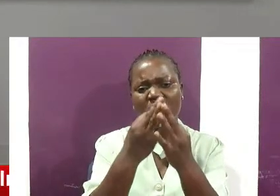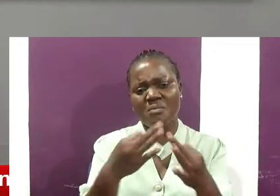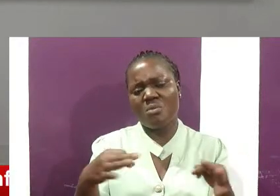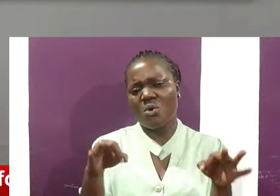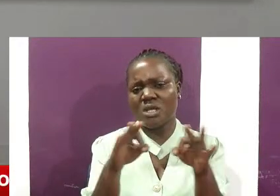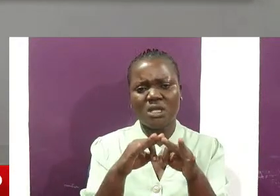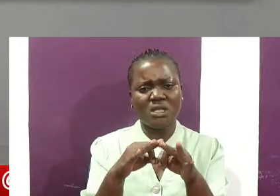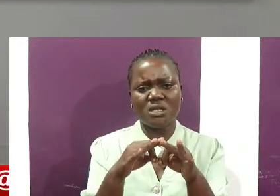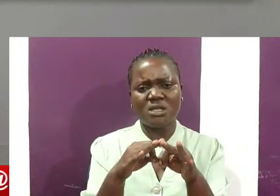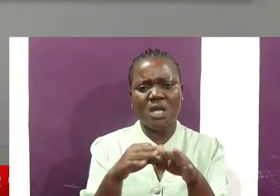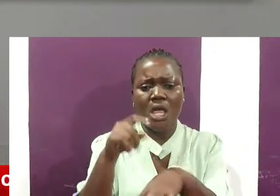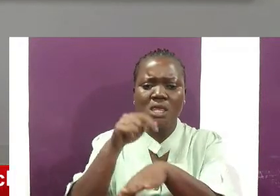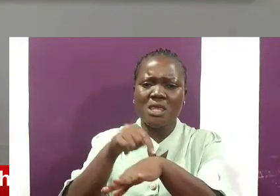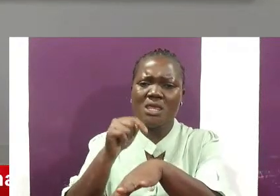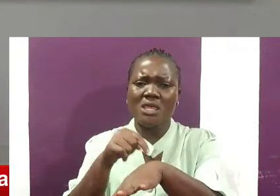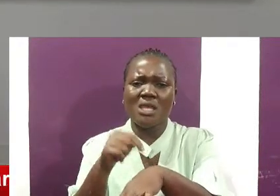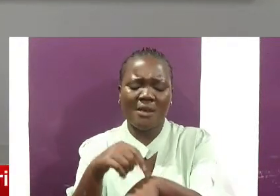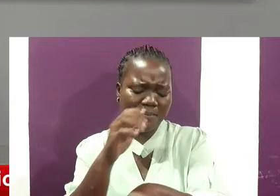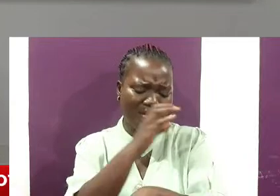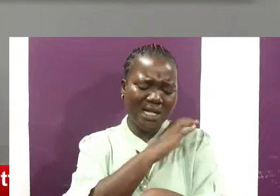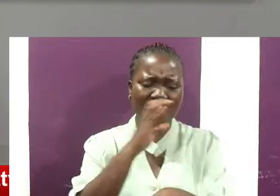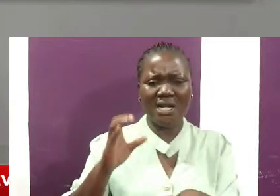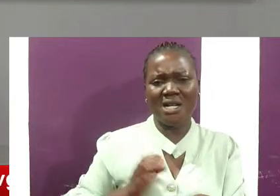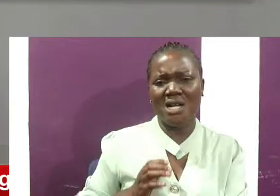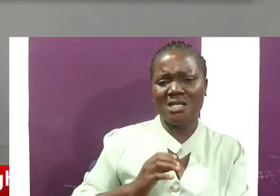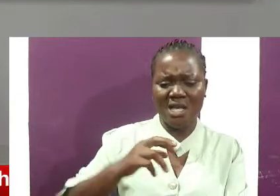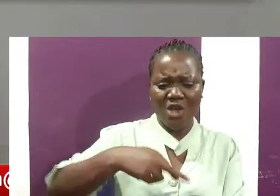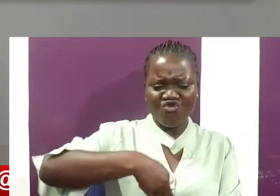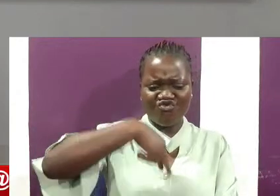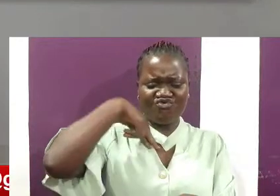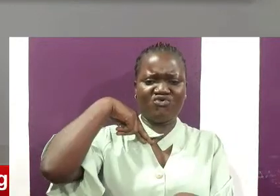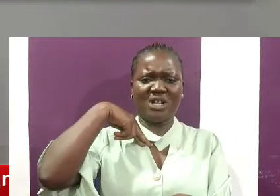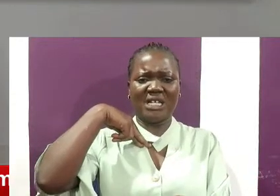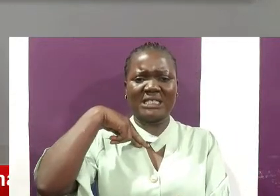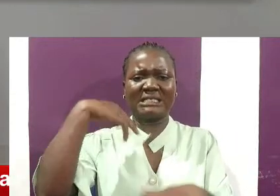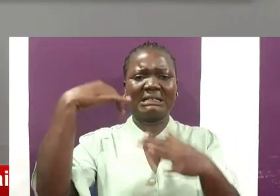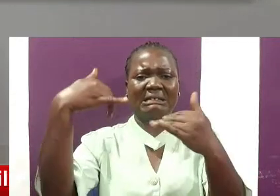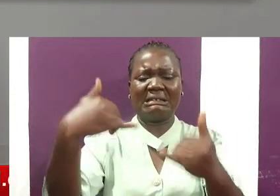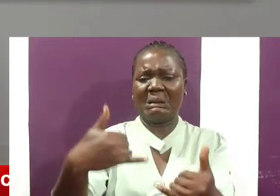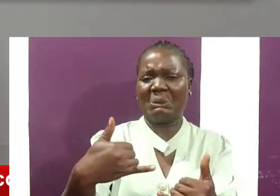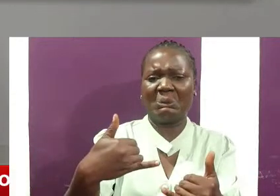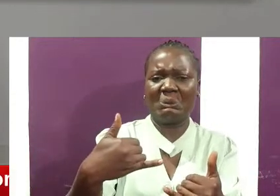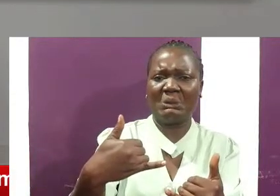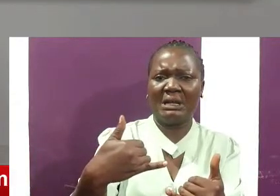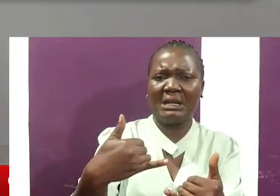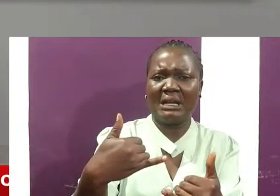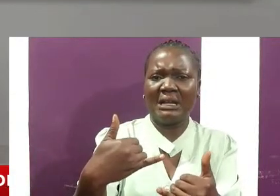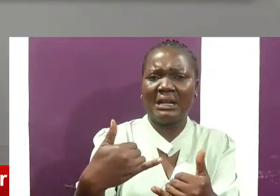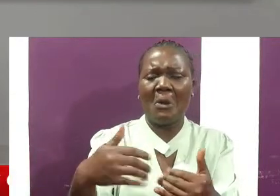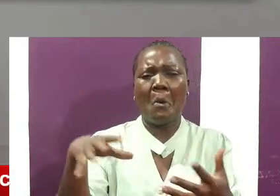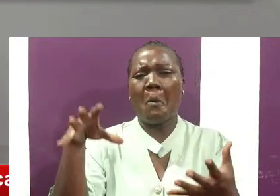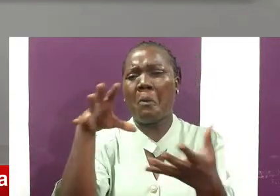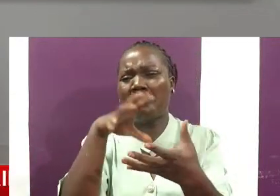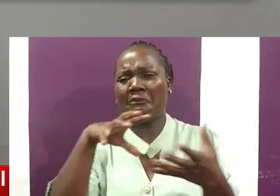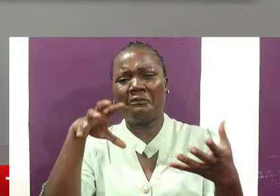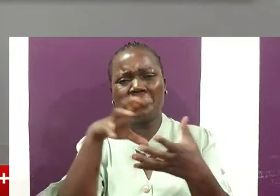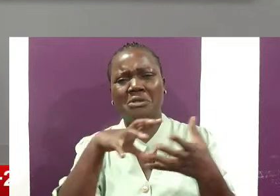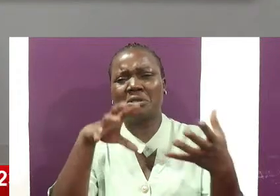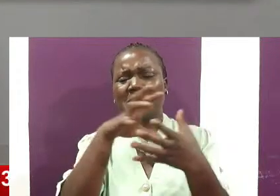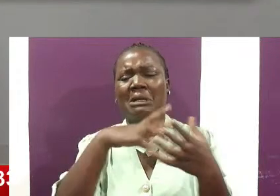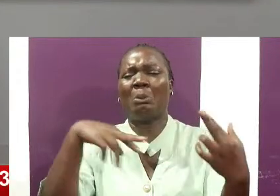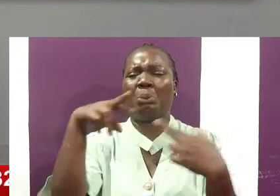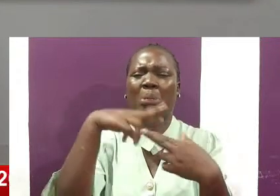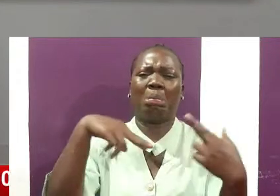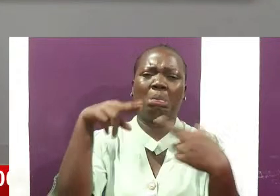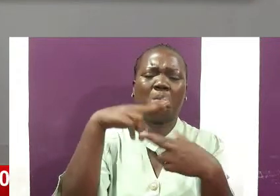Krisosumu, eni wiasimu, eniyamaya sakasaka, ne prekese, na ye unhunu, tese, confusion, ayabasa, sade ye kano,